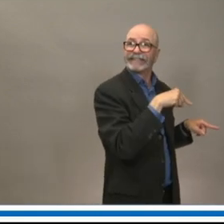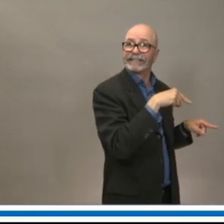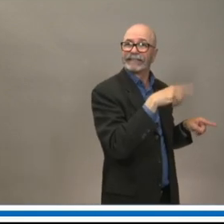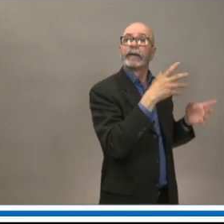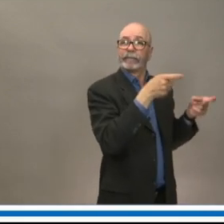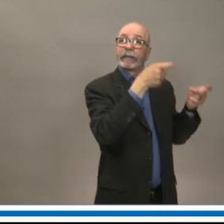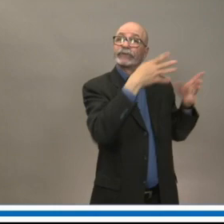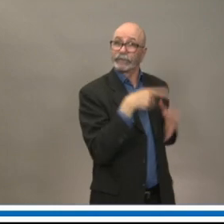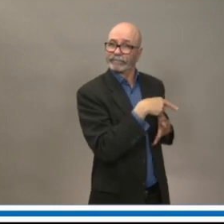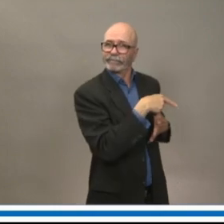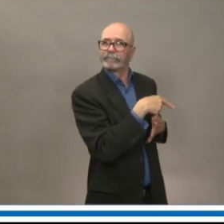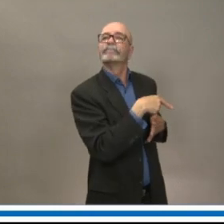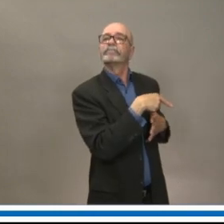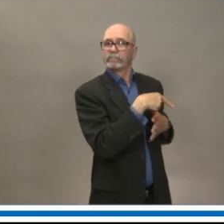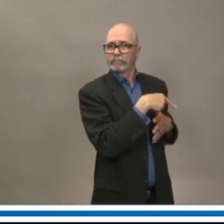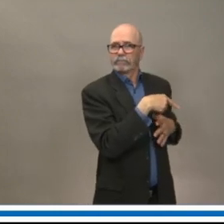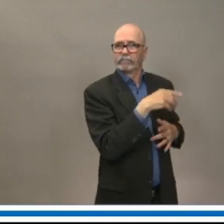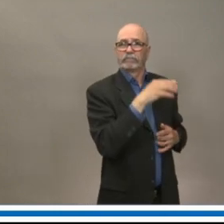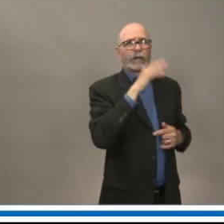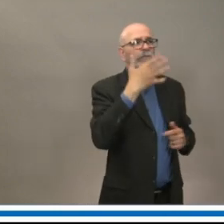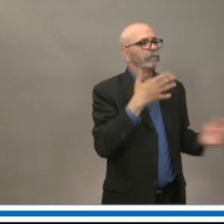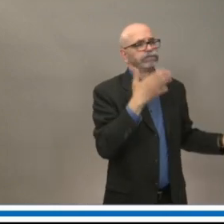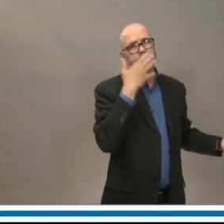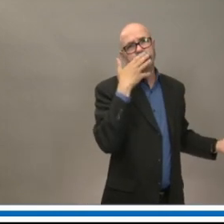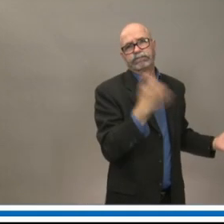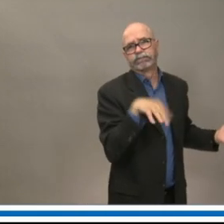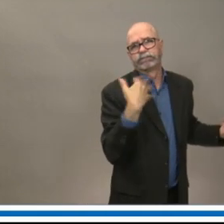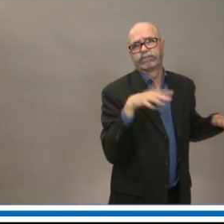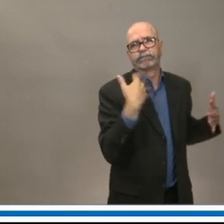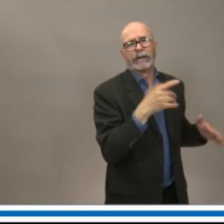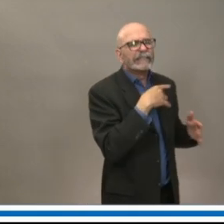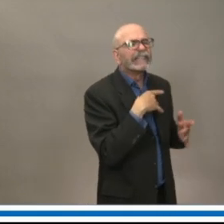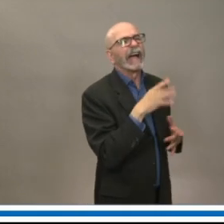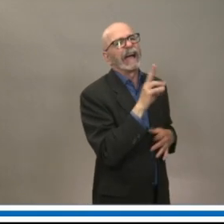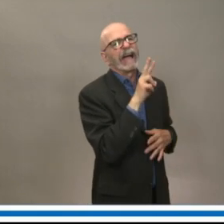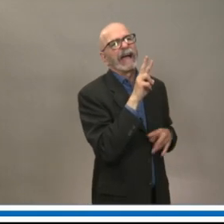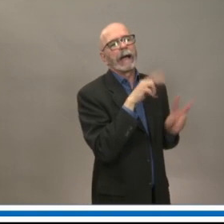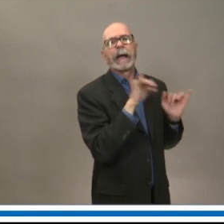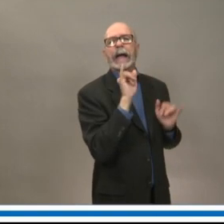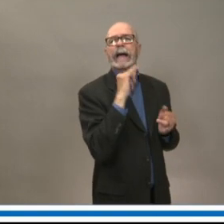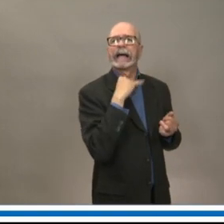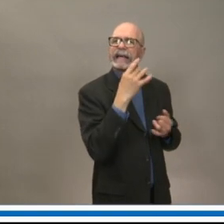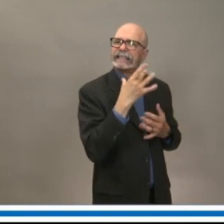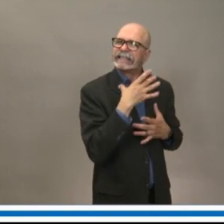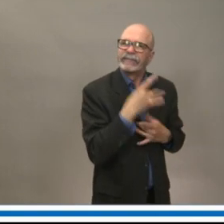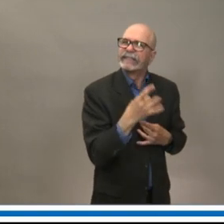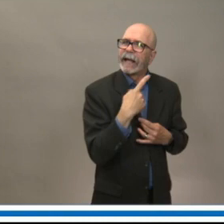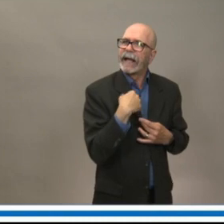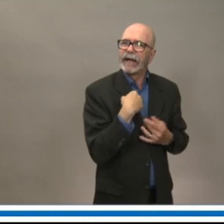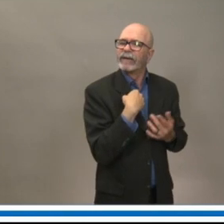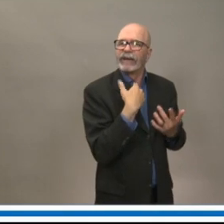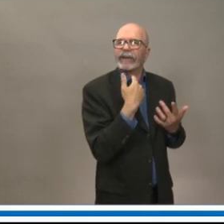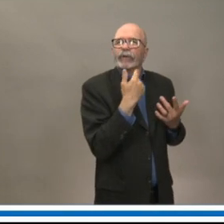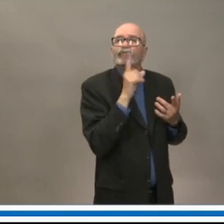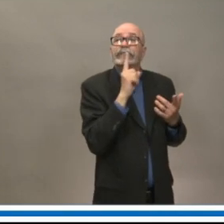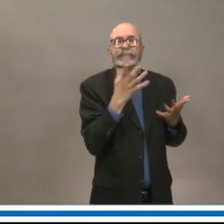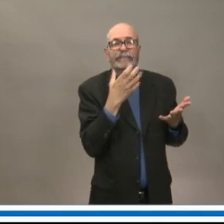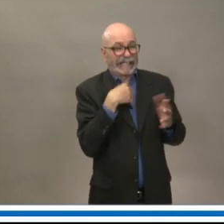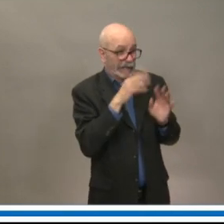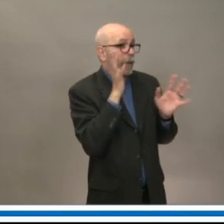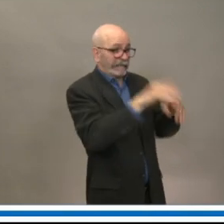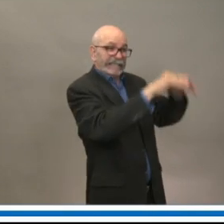thing is, and I've said this yesterday, I'll say it again, we're learning about this virus every day. Even though they have